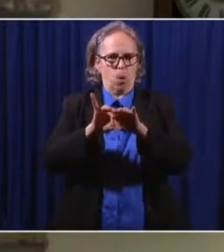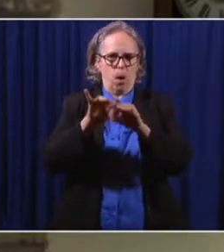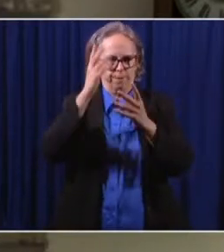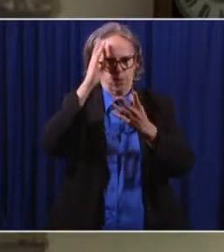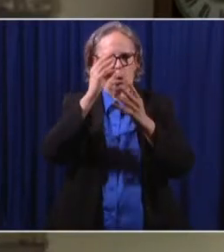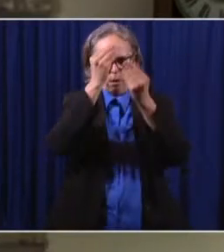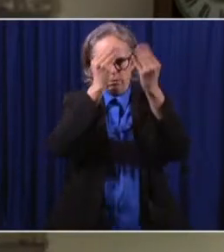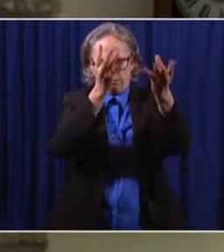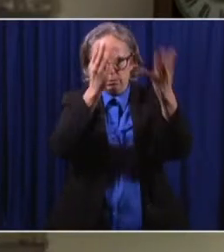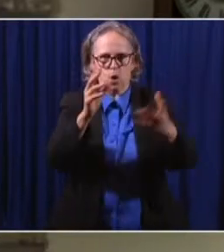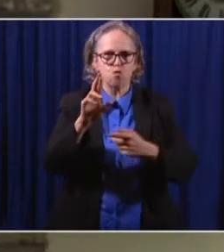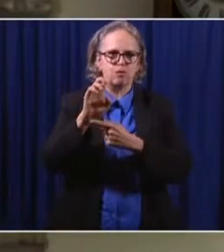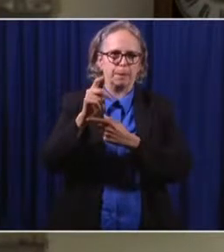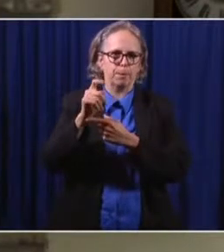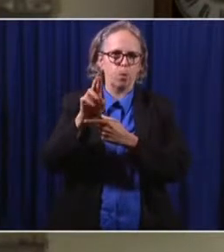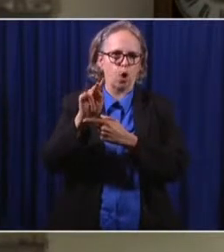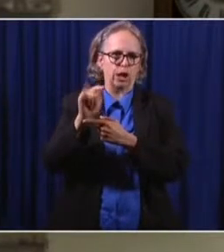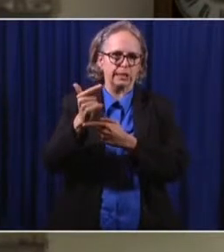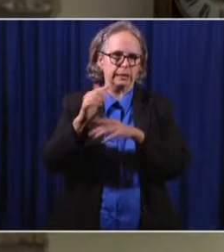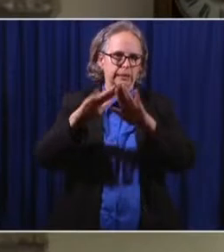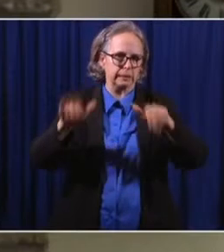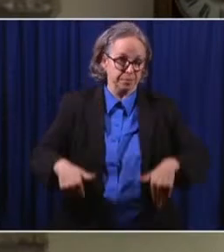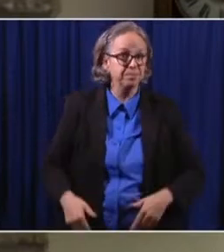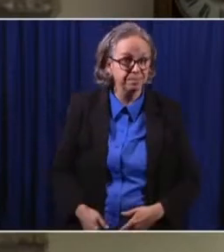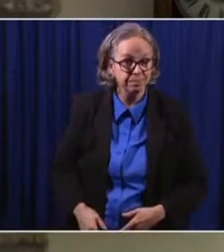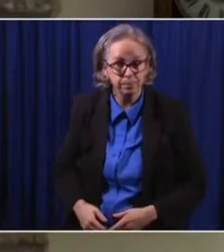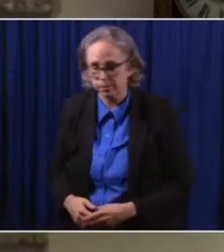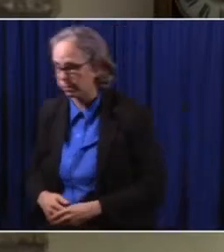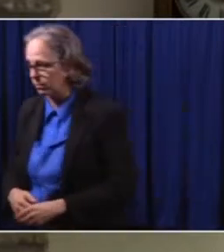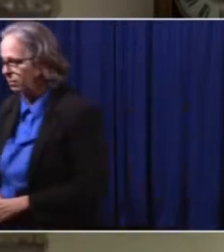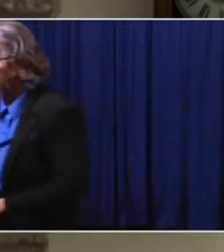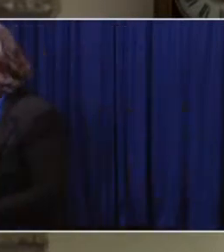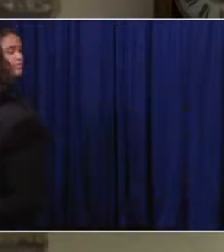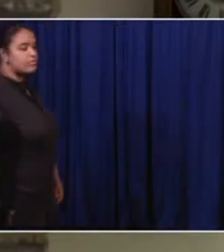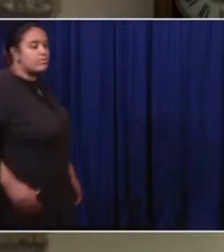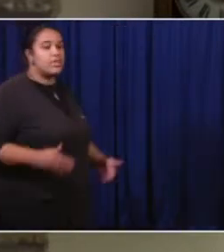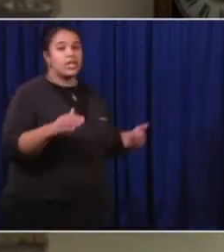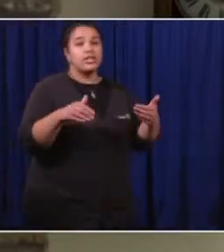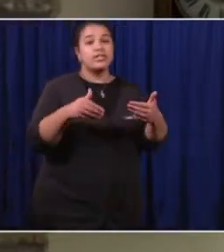Next question is from Adrienne Robbins at WCMH in Columbus.